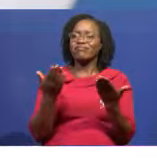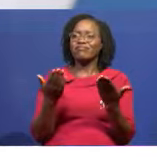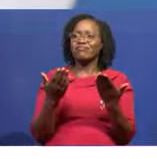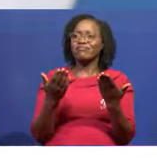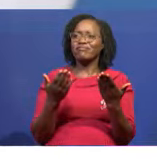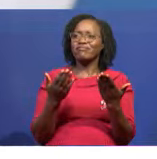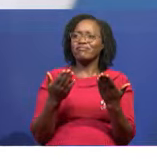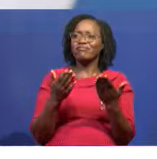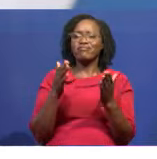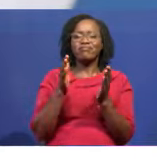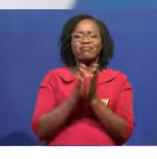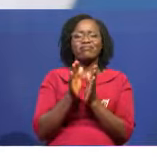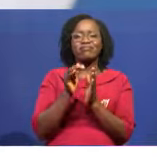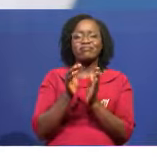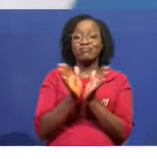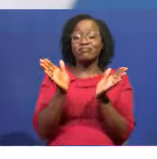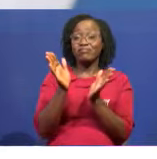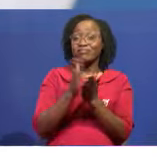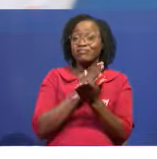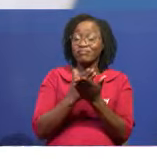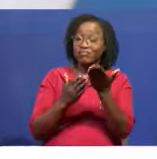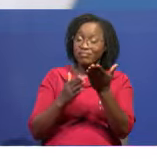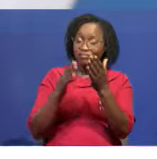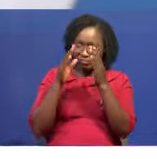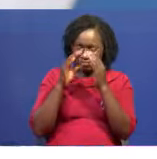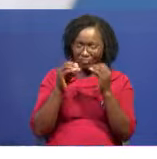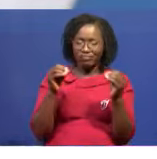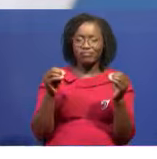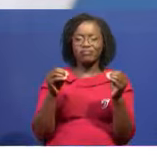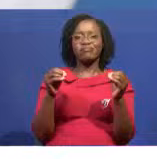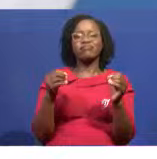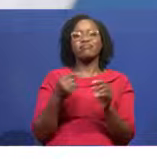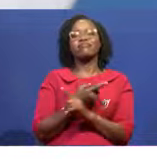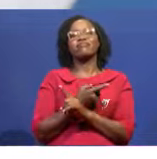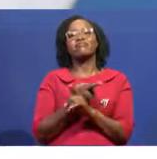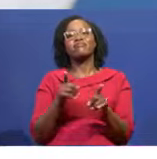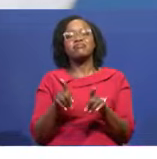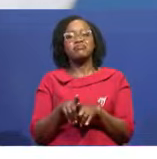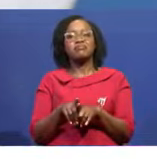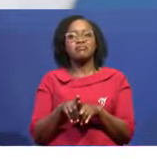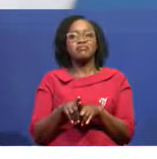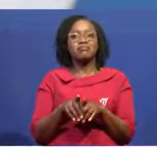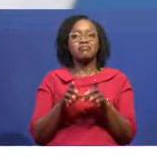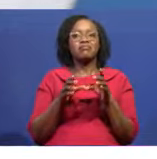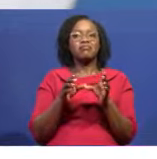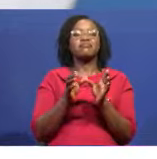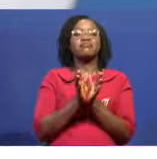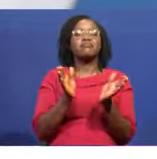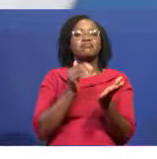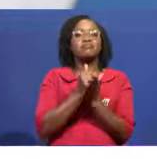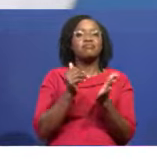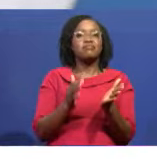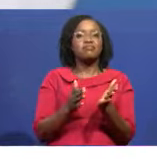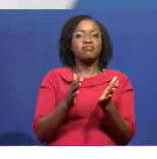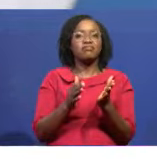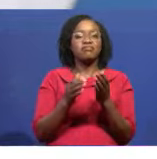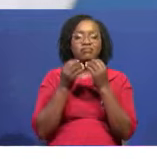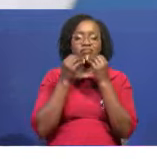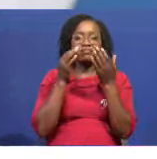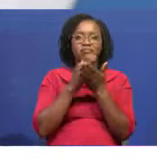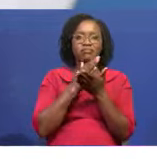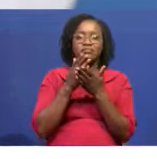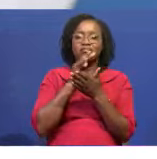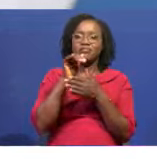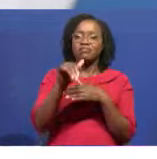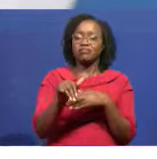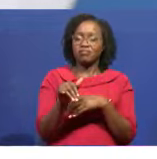not exist within the public sector. And conversely, on the other side, we also are pushing the public officers to give out this information so